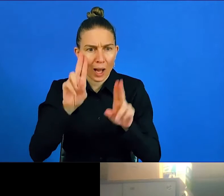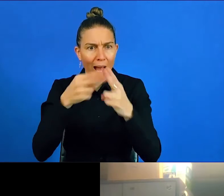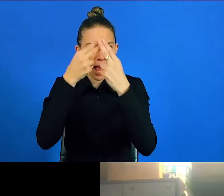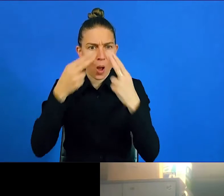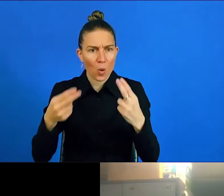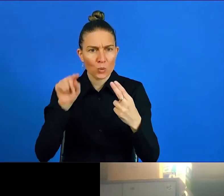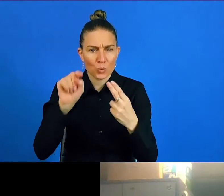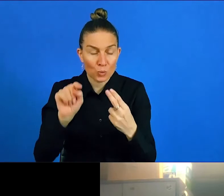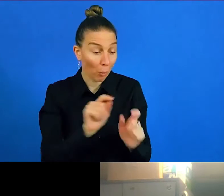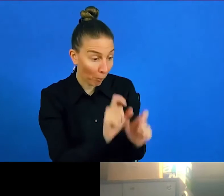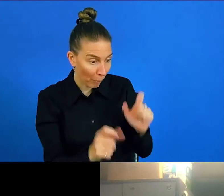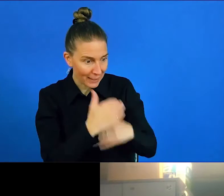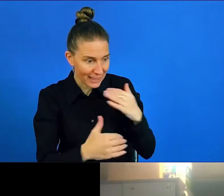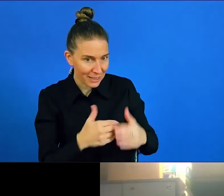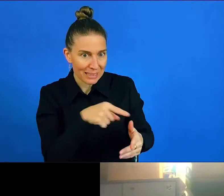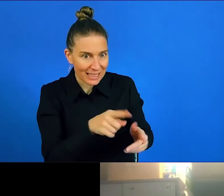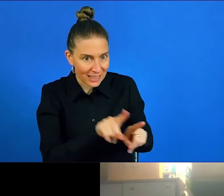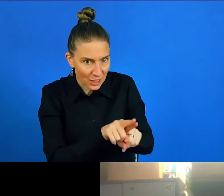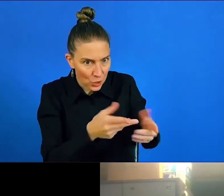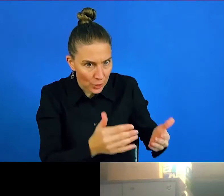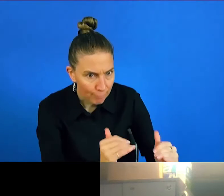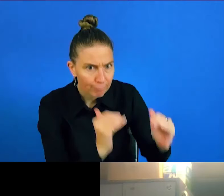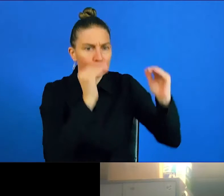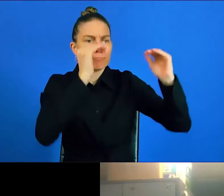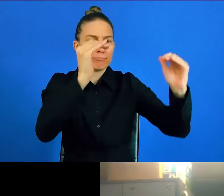with disabilities so that they are not left behind in the world of work?